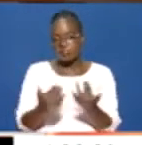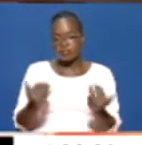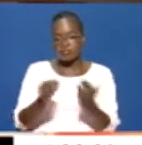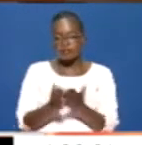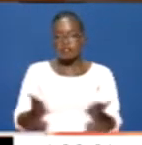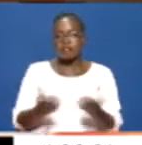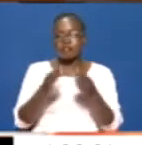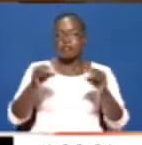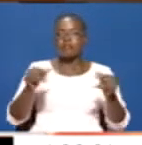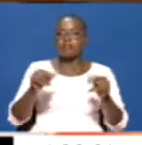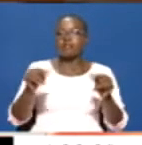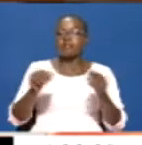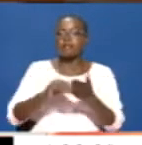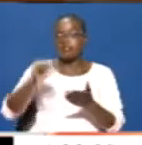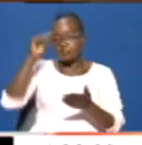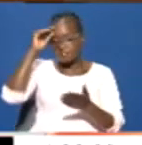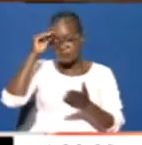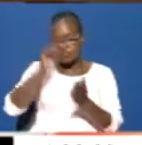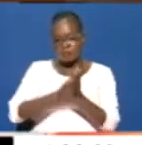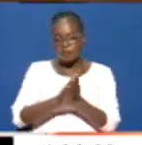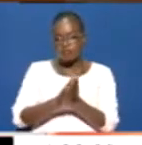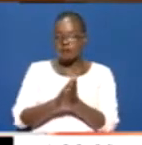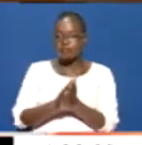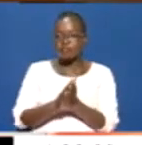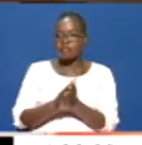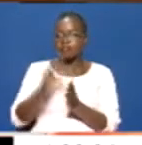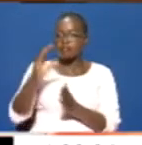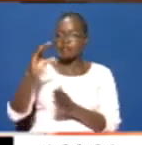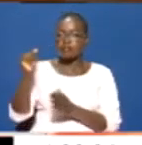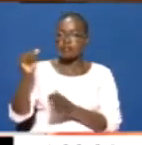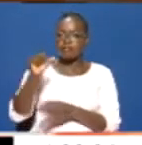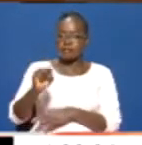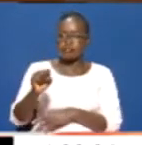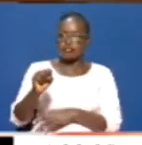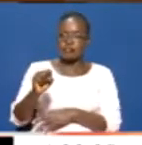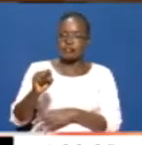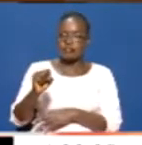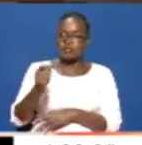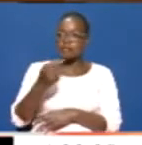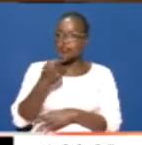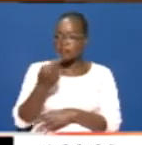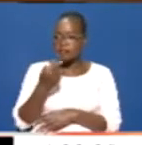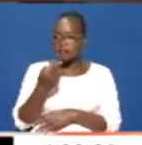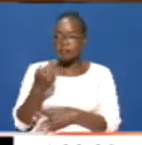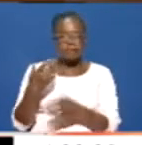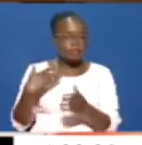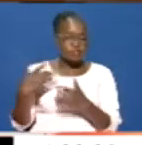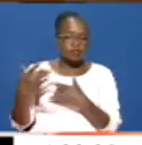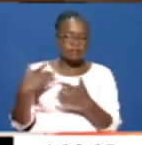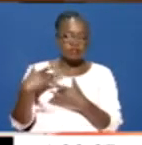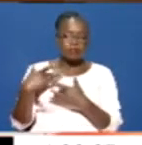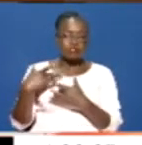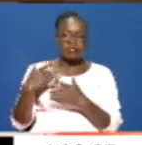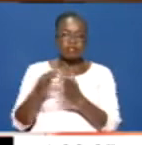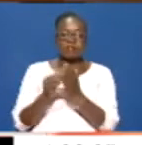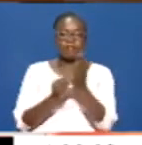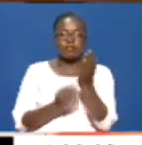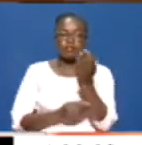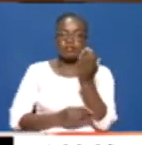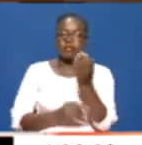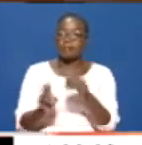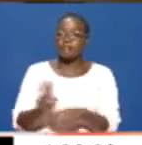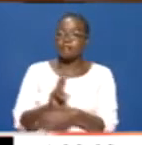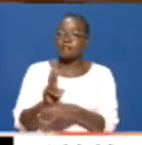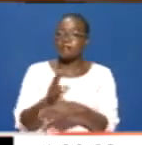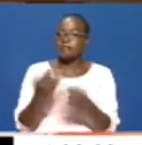of learning. Education Chief Administrative Secretary Dr. Sarah Ruto noted with concern the underutilization of the facility, which